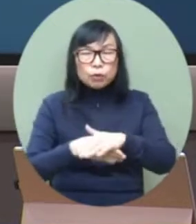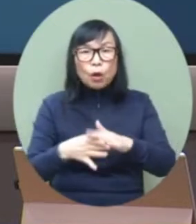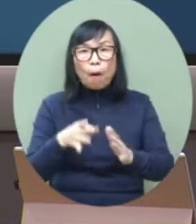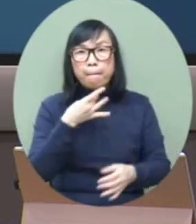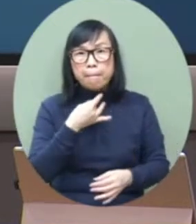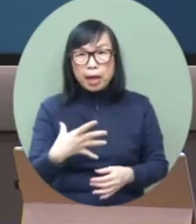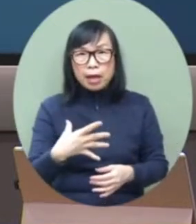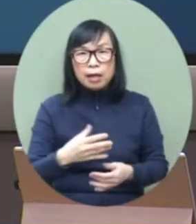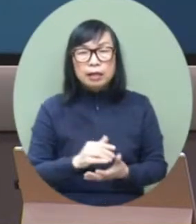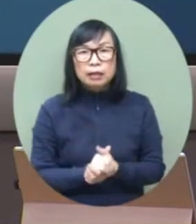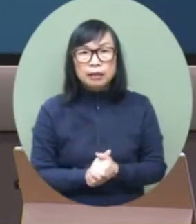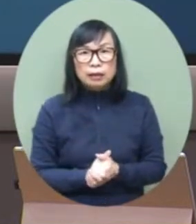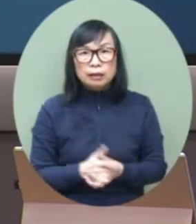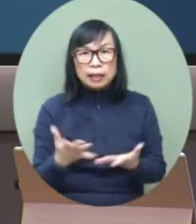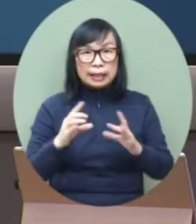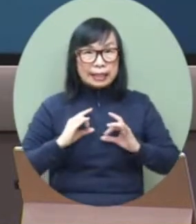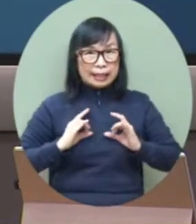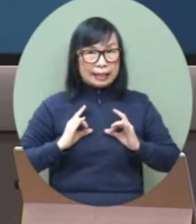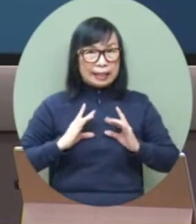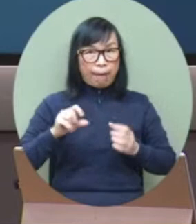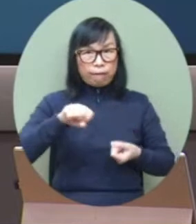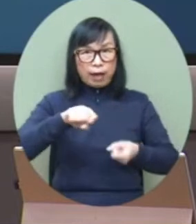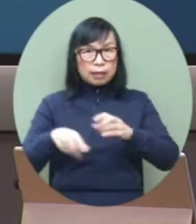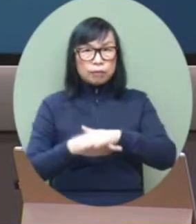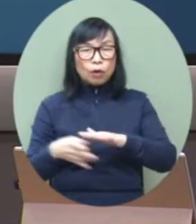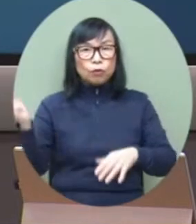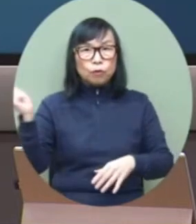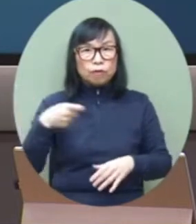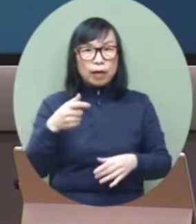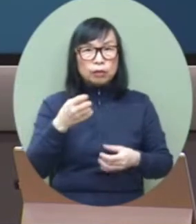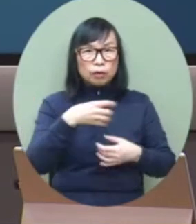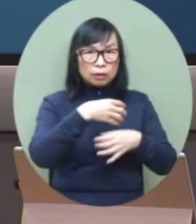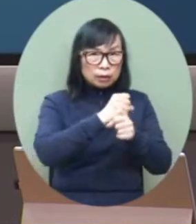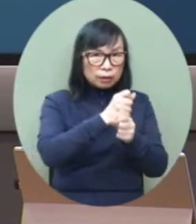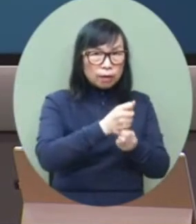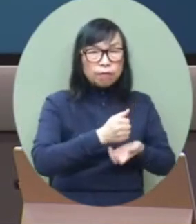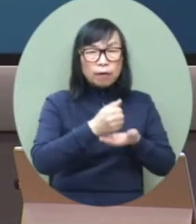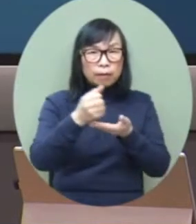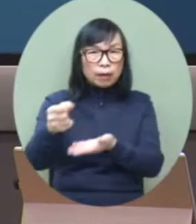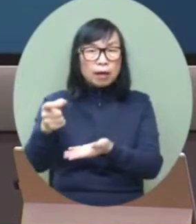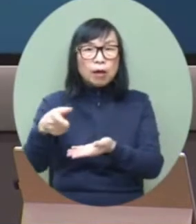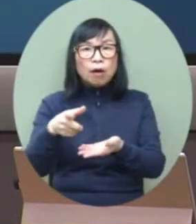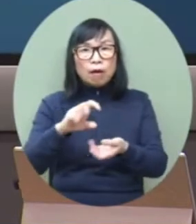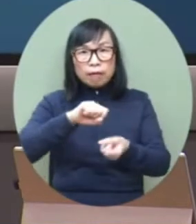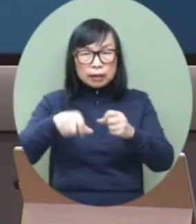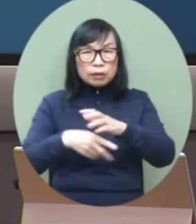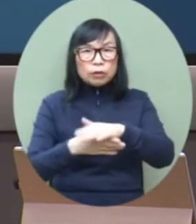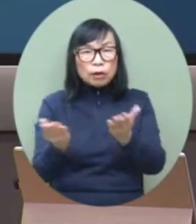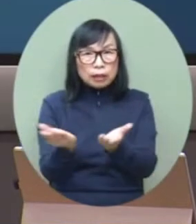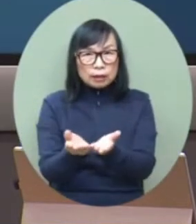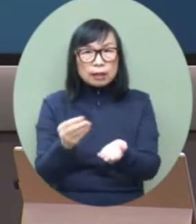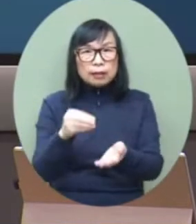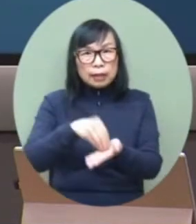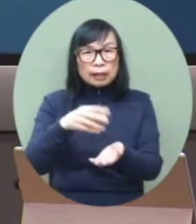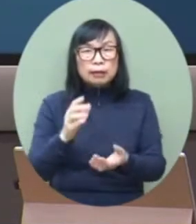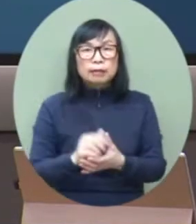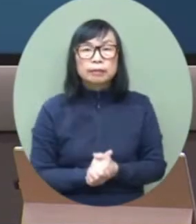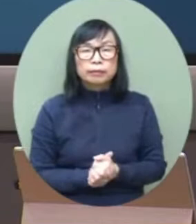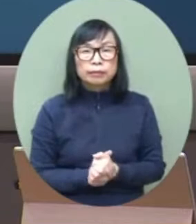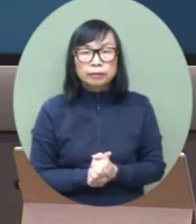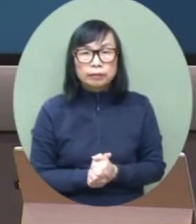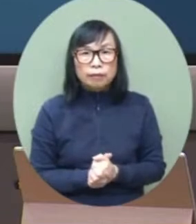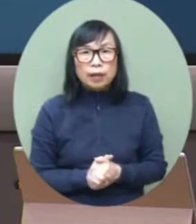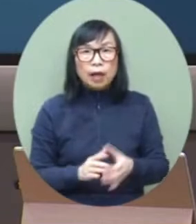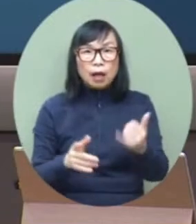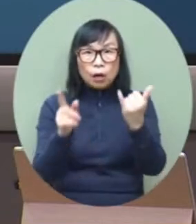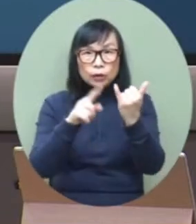sent to the lab. So I urge the private labs to submit the samples to our